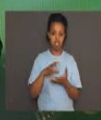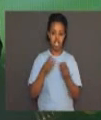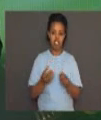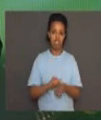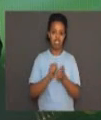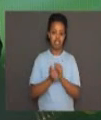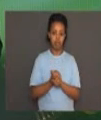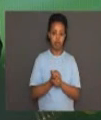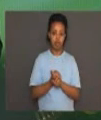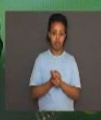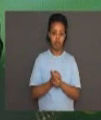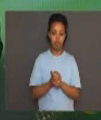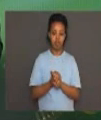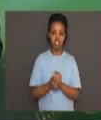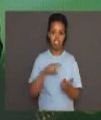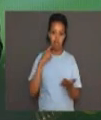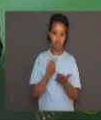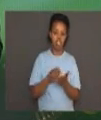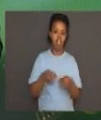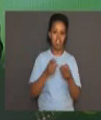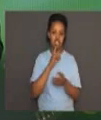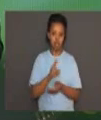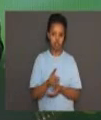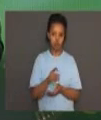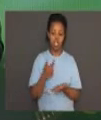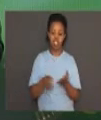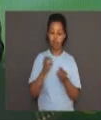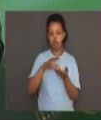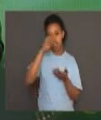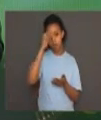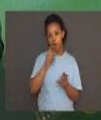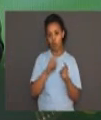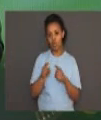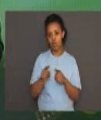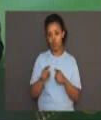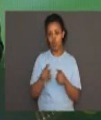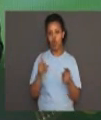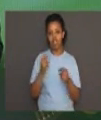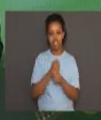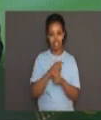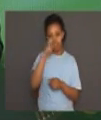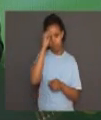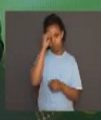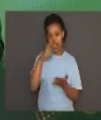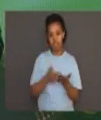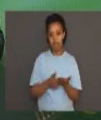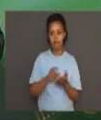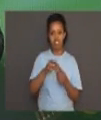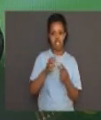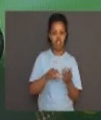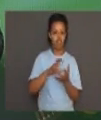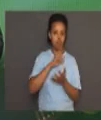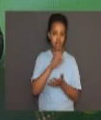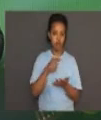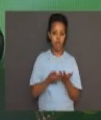for evolution. We also learned about a technique called selective breeding, which